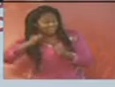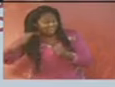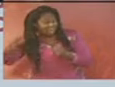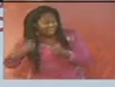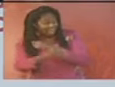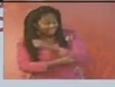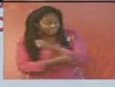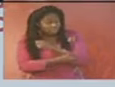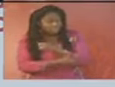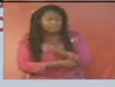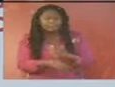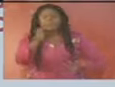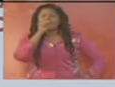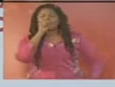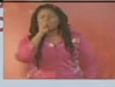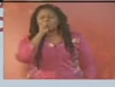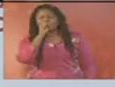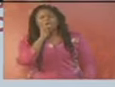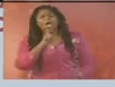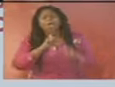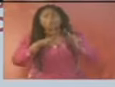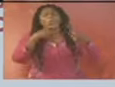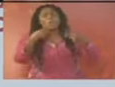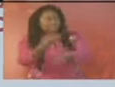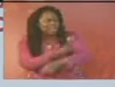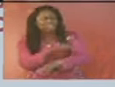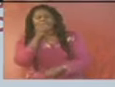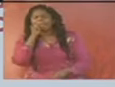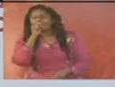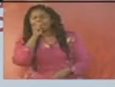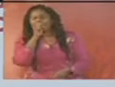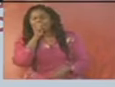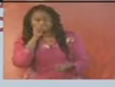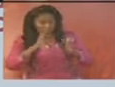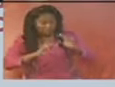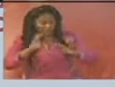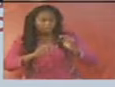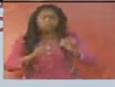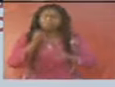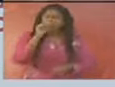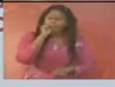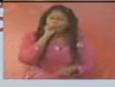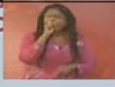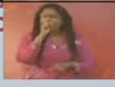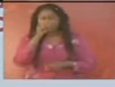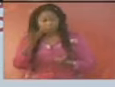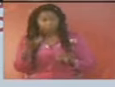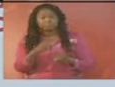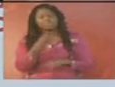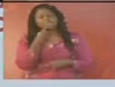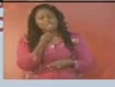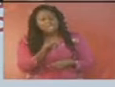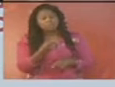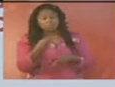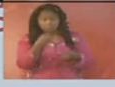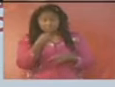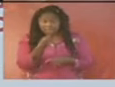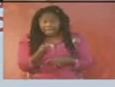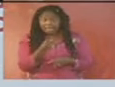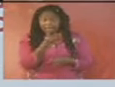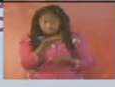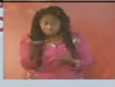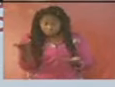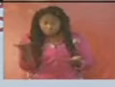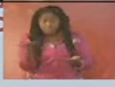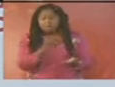villages and communities with mics. So we are really appealing to people. let this flu season vaccination